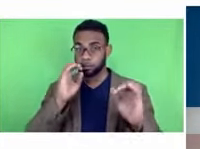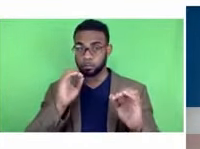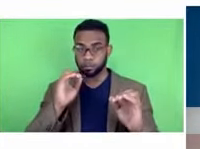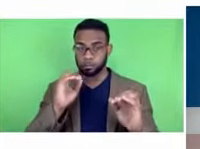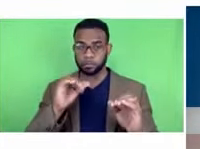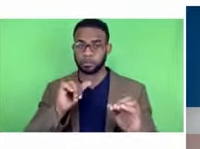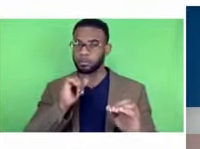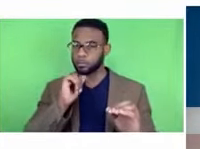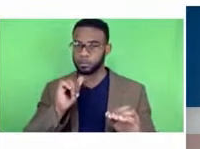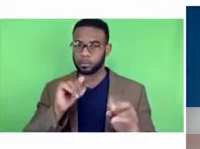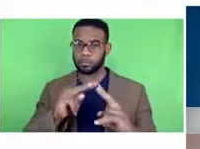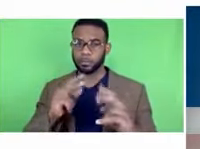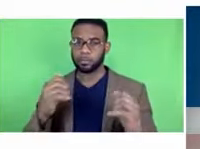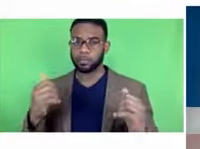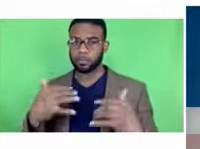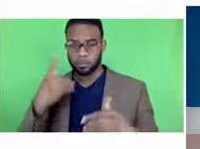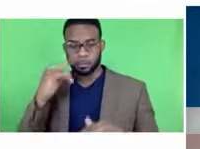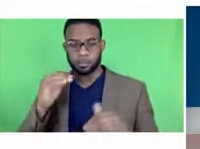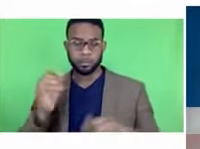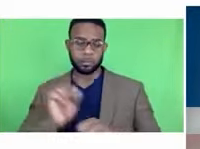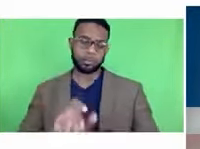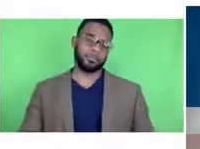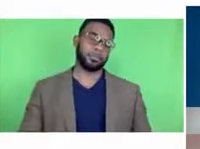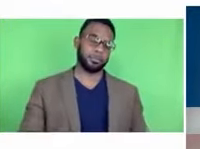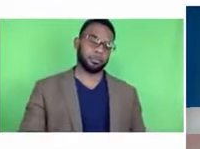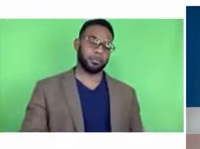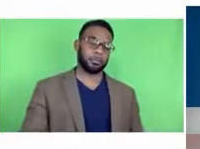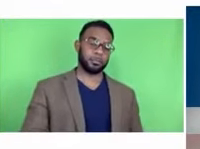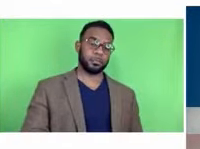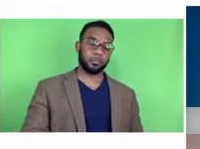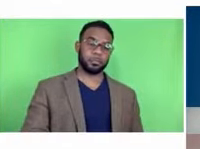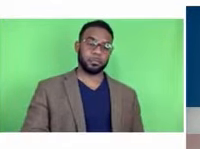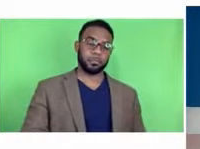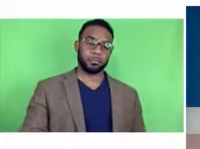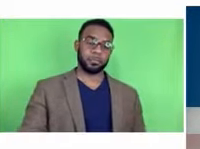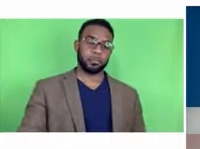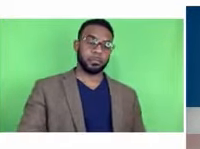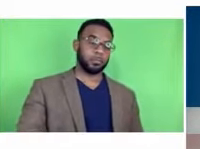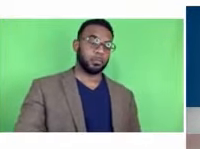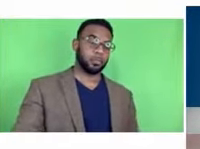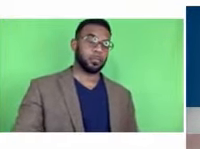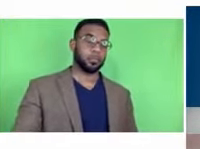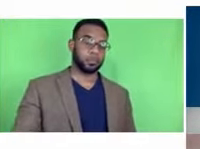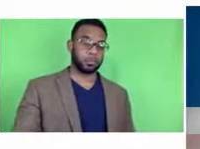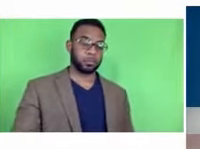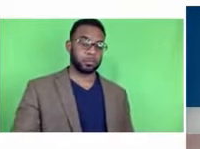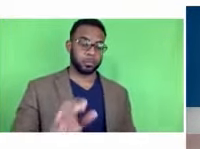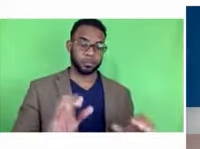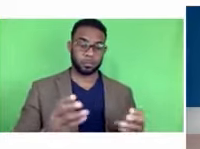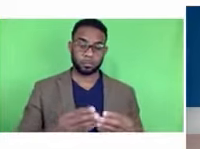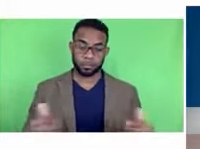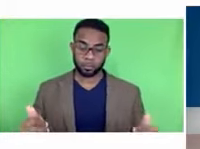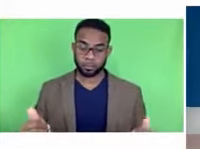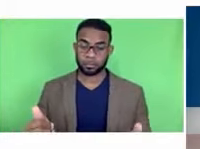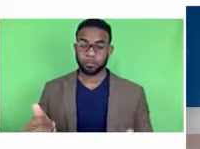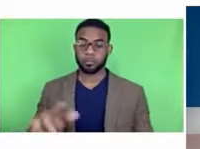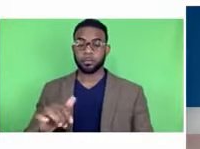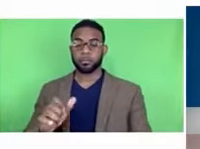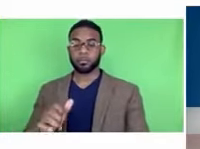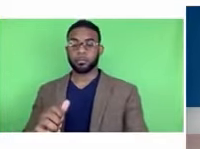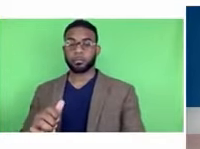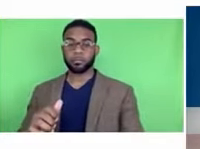not very scary for the employer. And, you know, communicate solutions and ideas on how you can